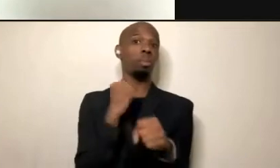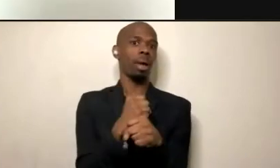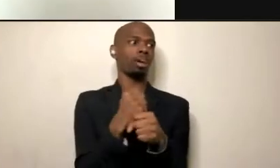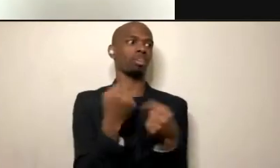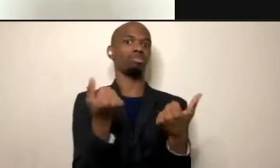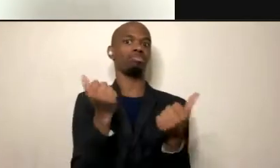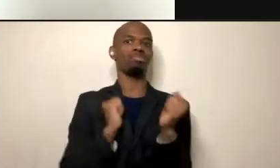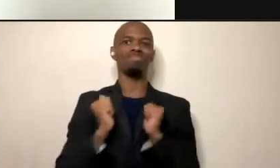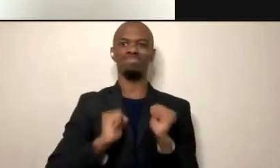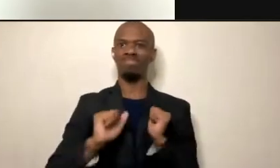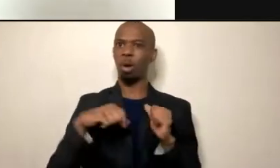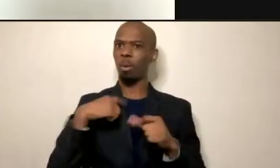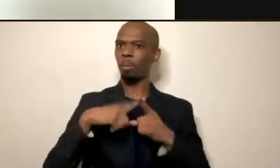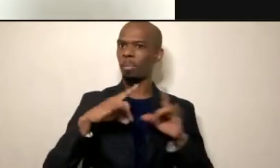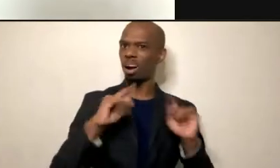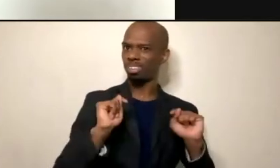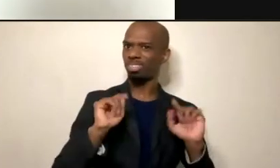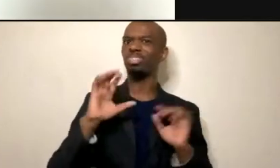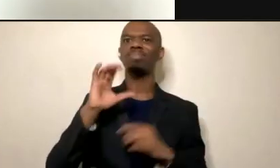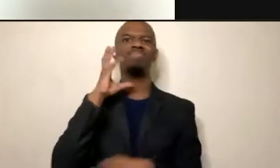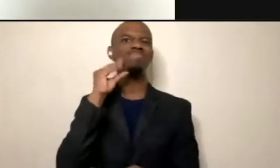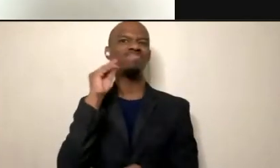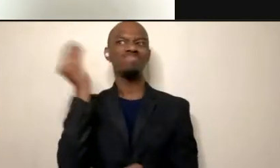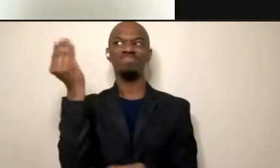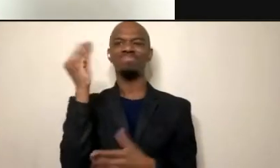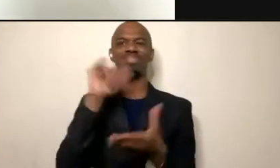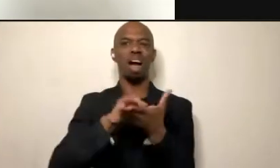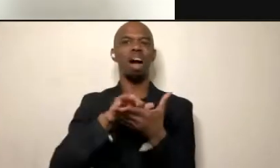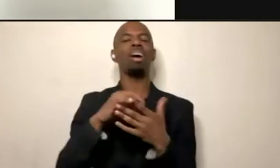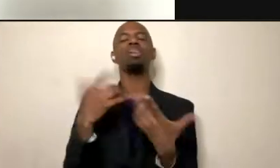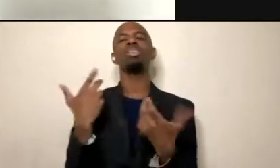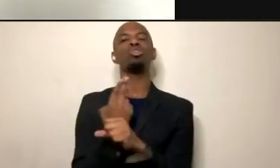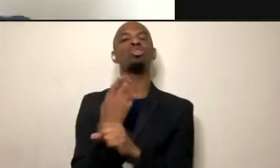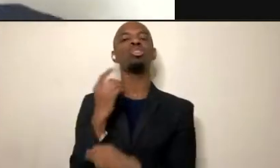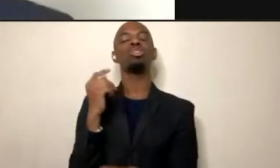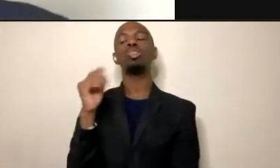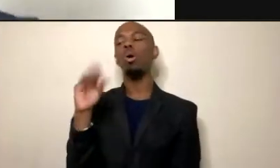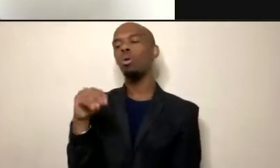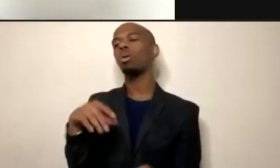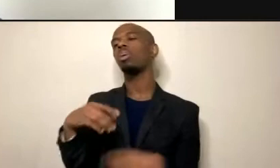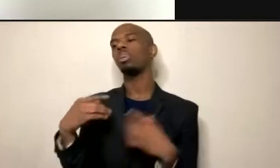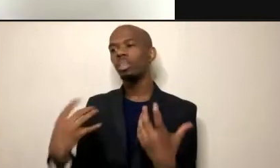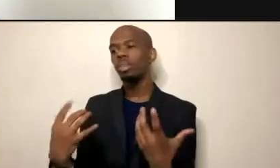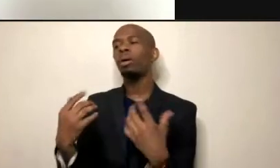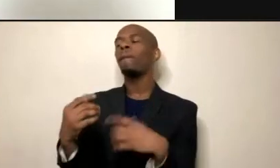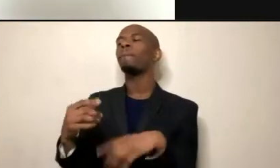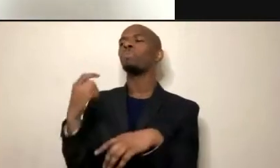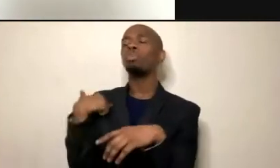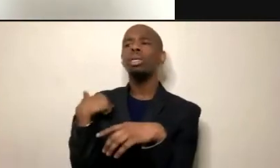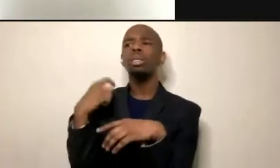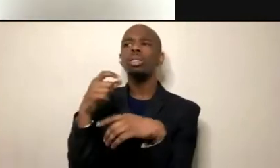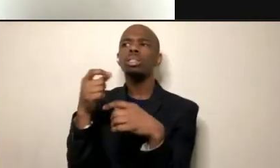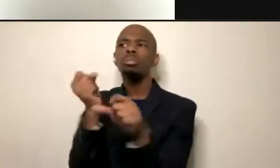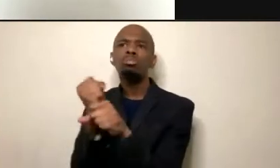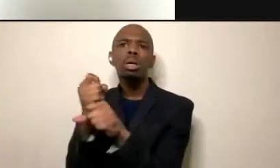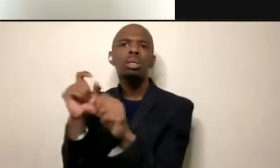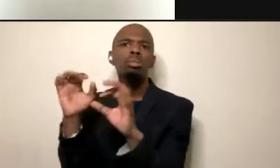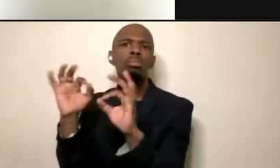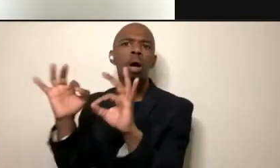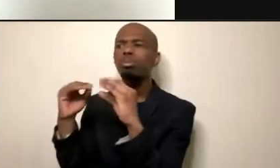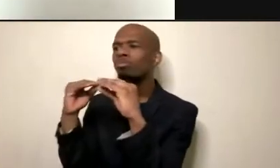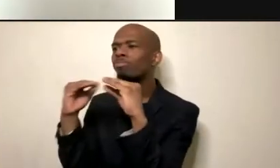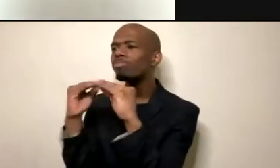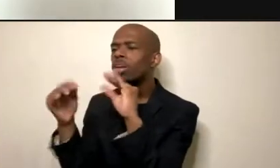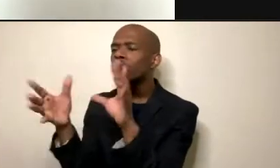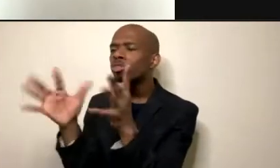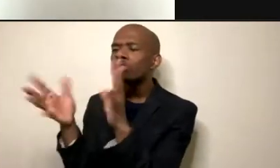was able to kind of, and well, did it fix anything? No. But certainly for me, it